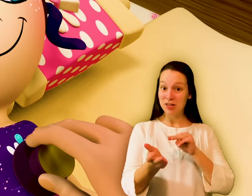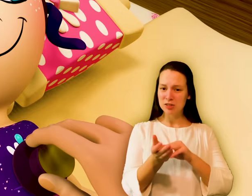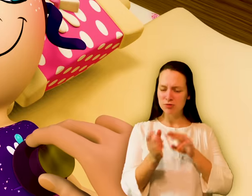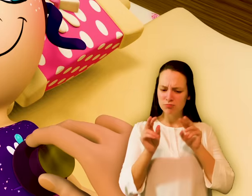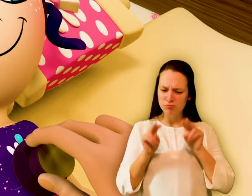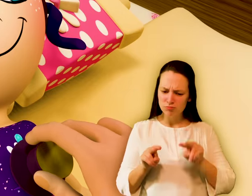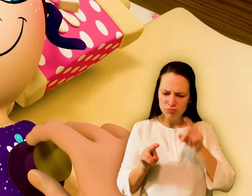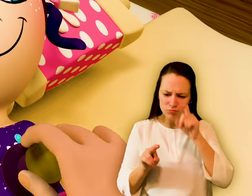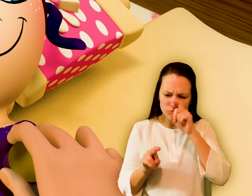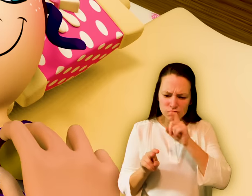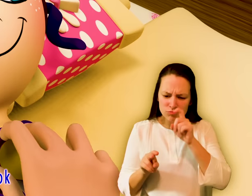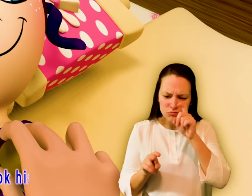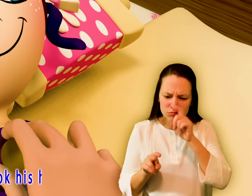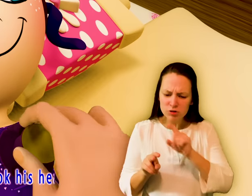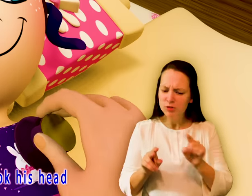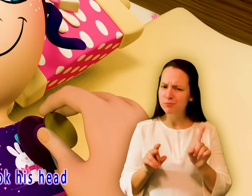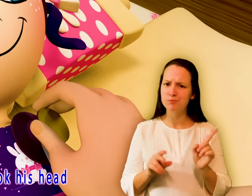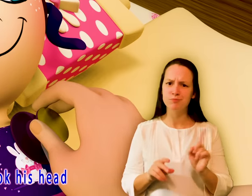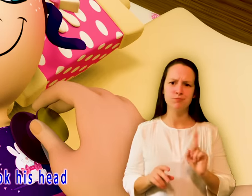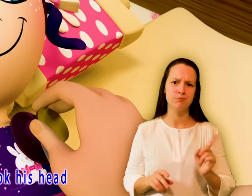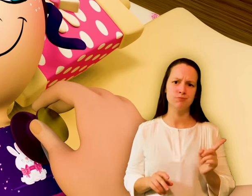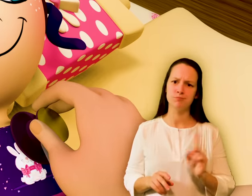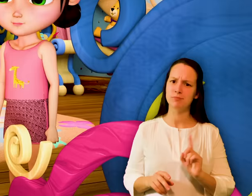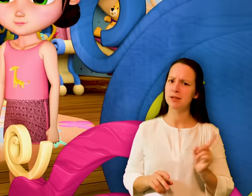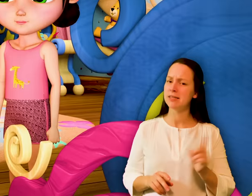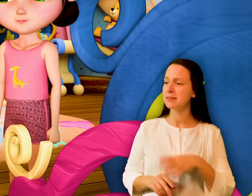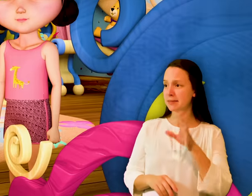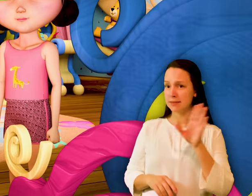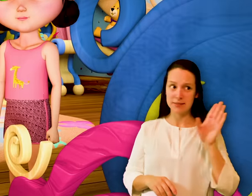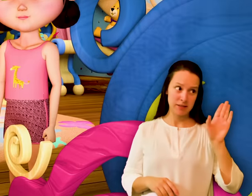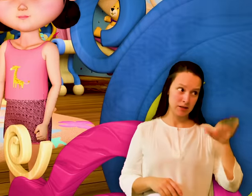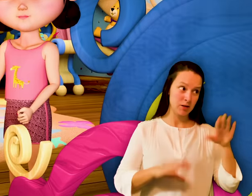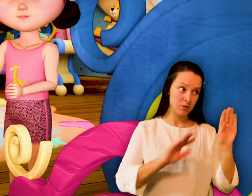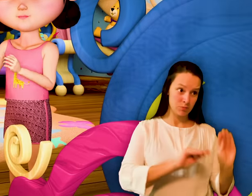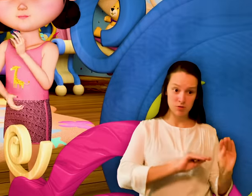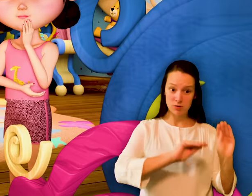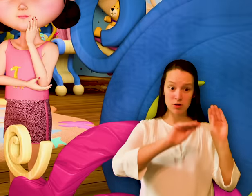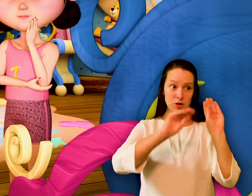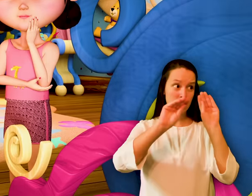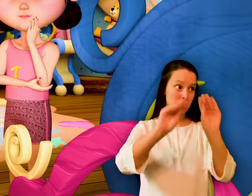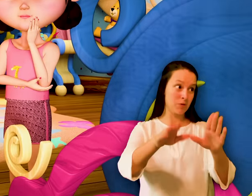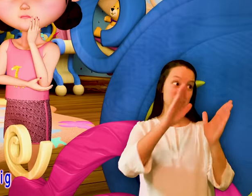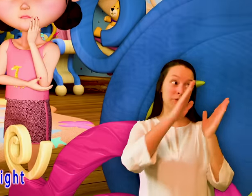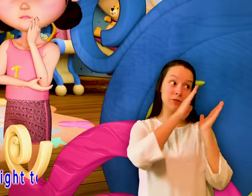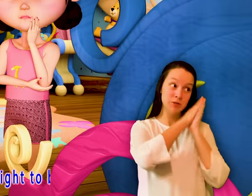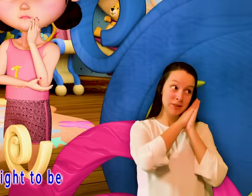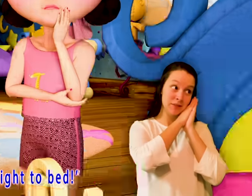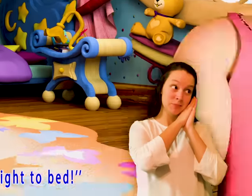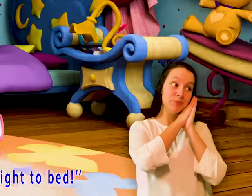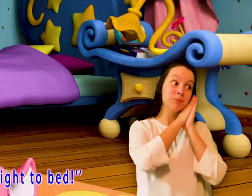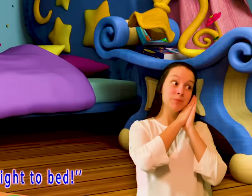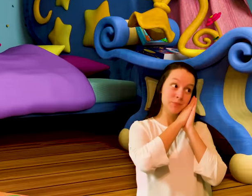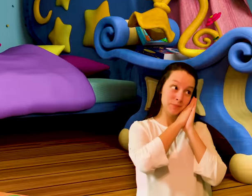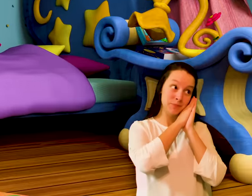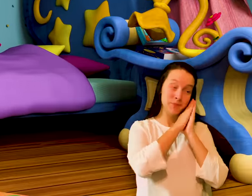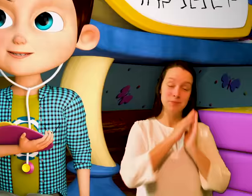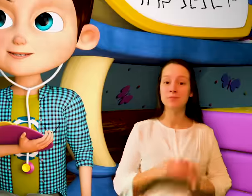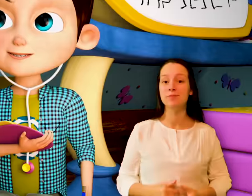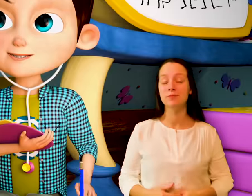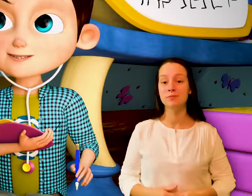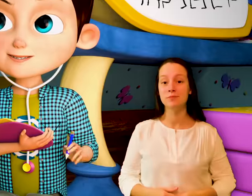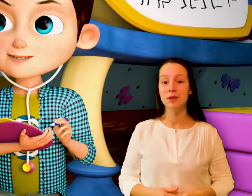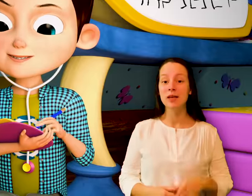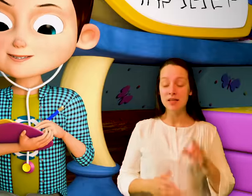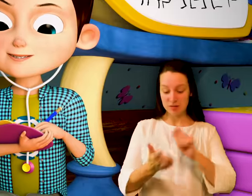He looked at the dolly and he shook his head, and he said, "Miss Polly, put her straight to